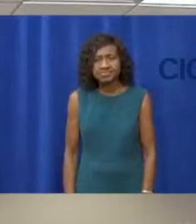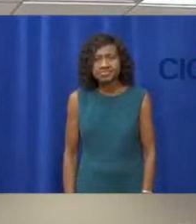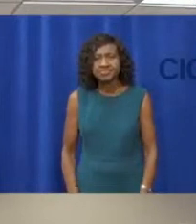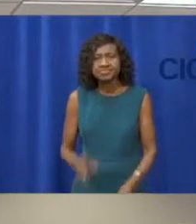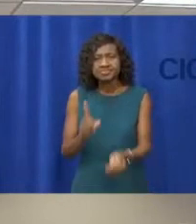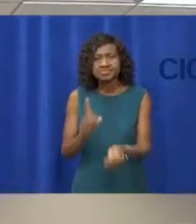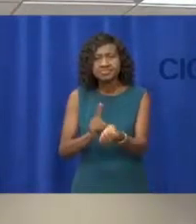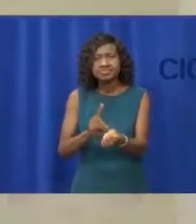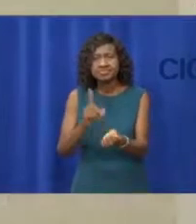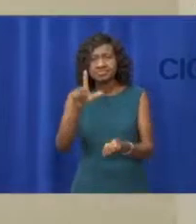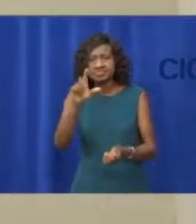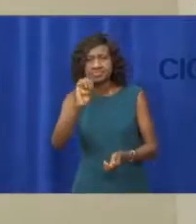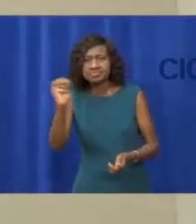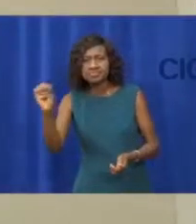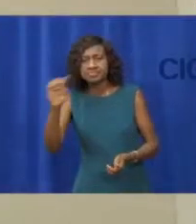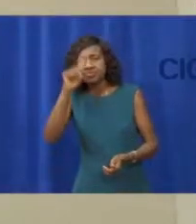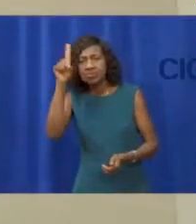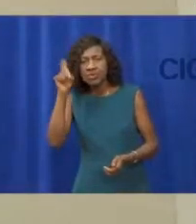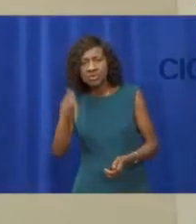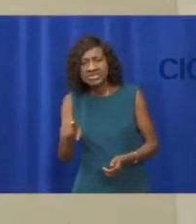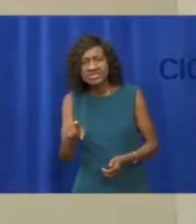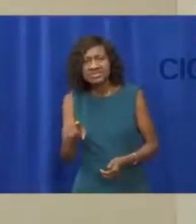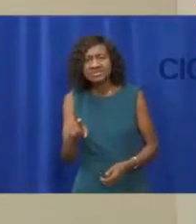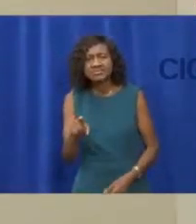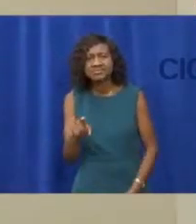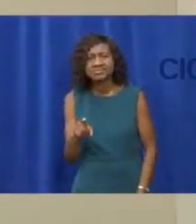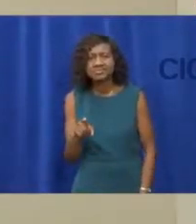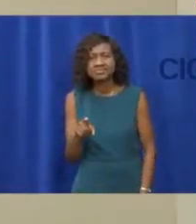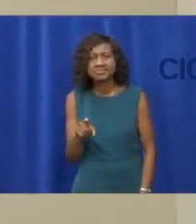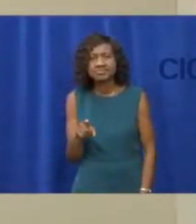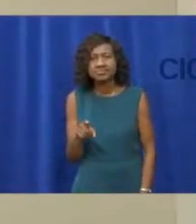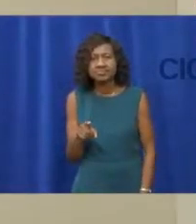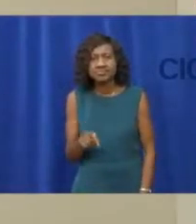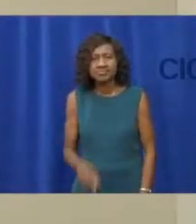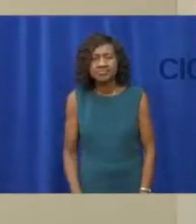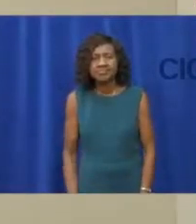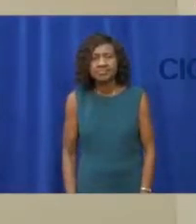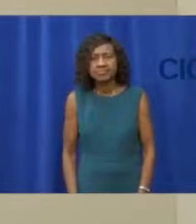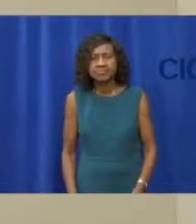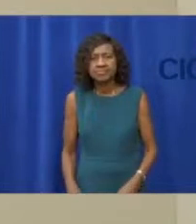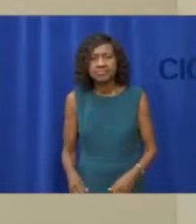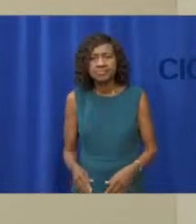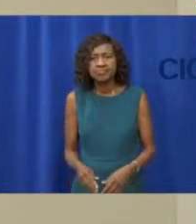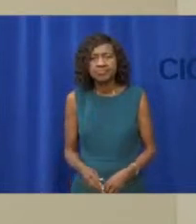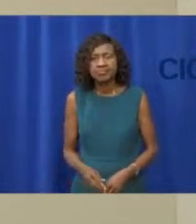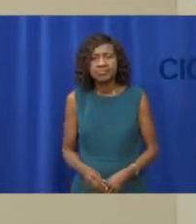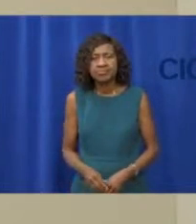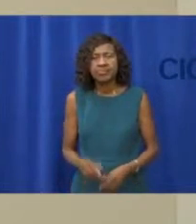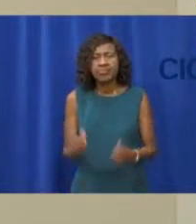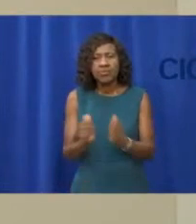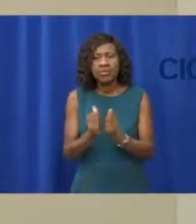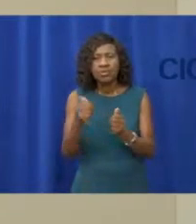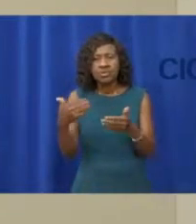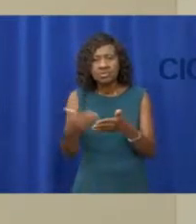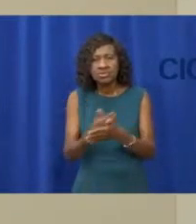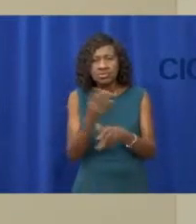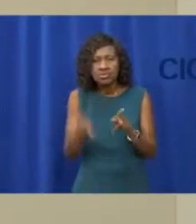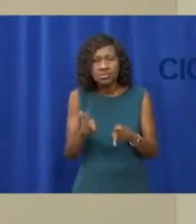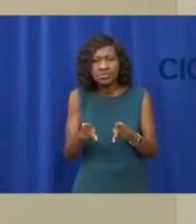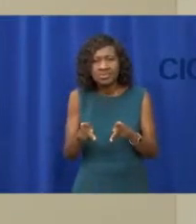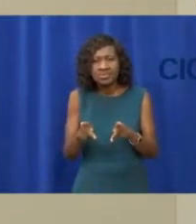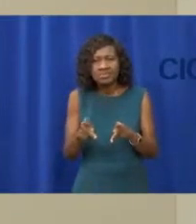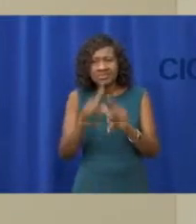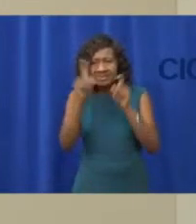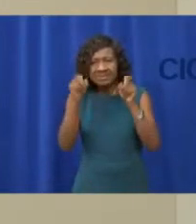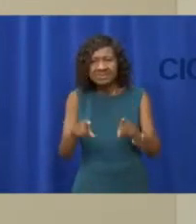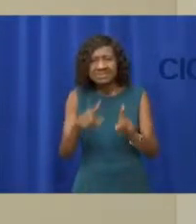Dr. Lee, I have a question for you joining us from Cayman News Service. As far as you can say with these new cases, how are the